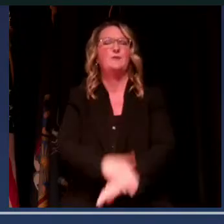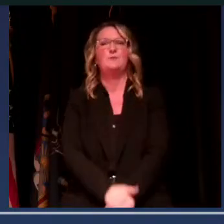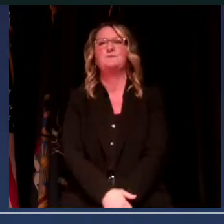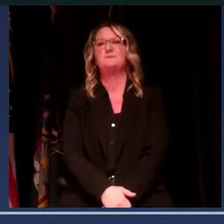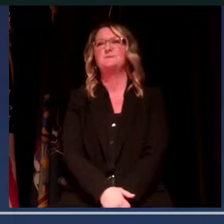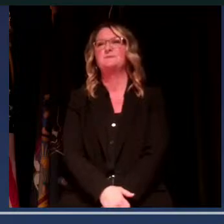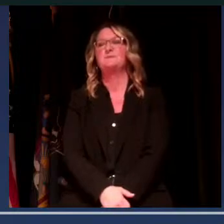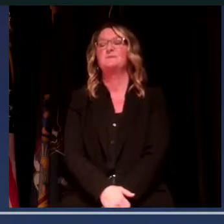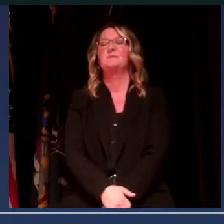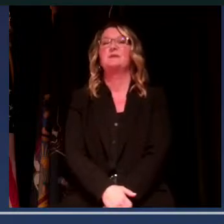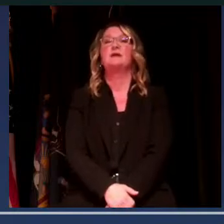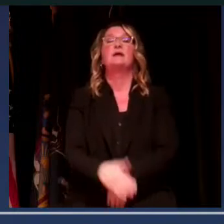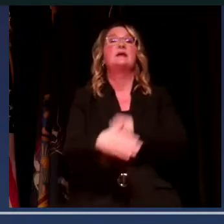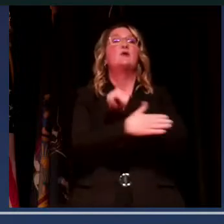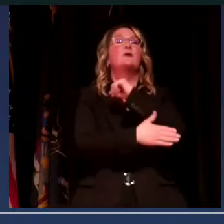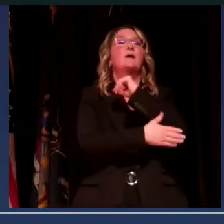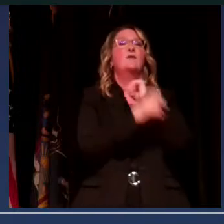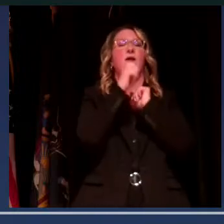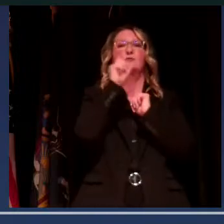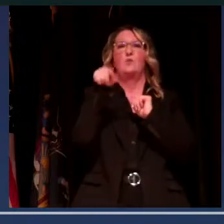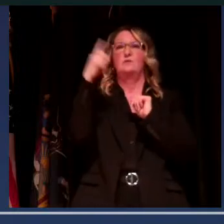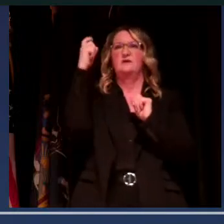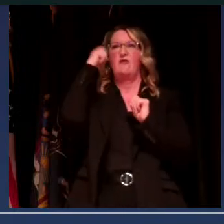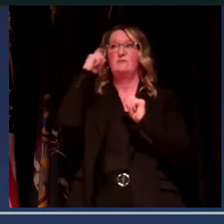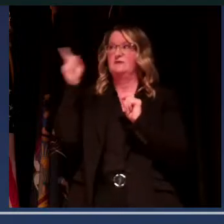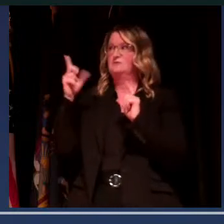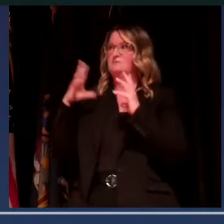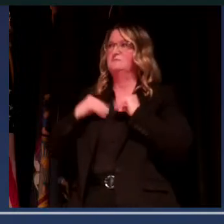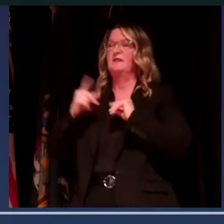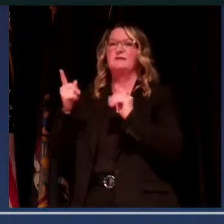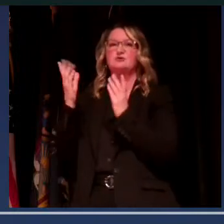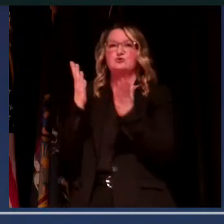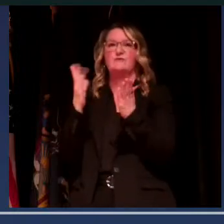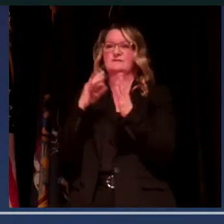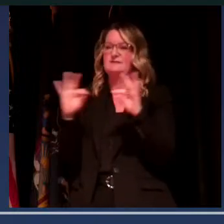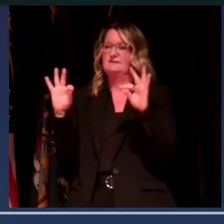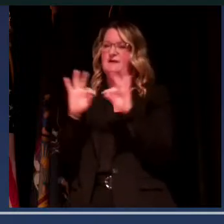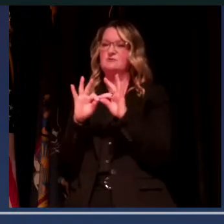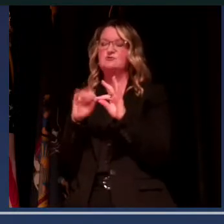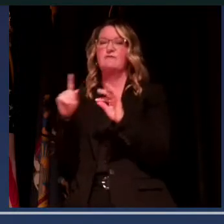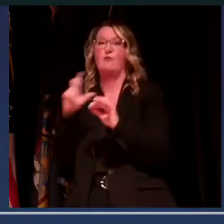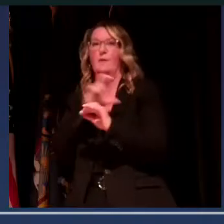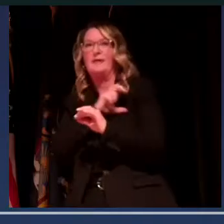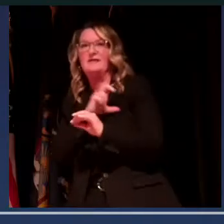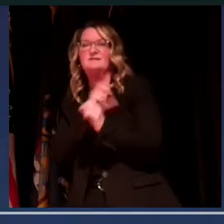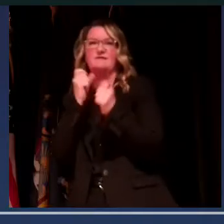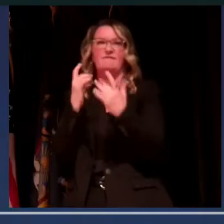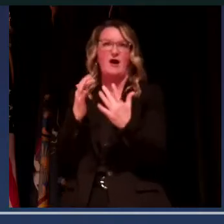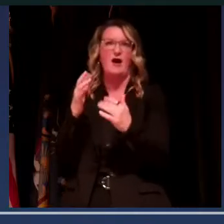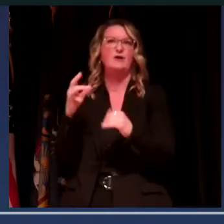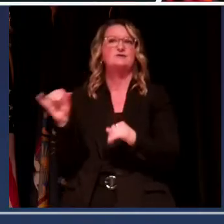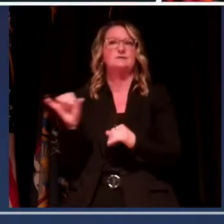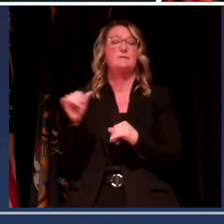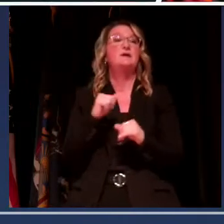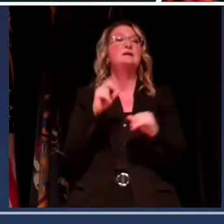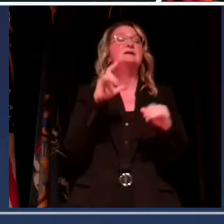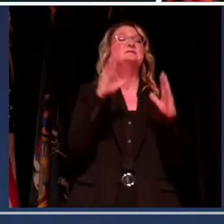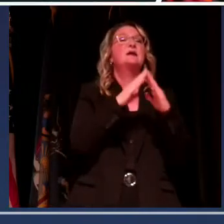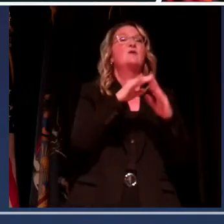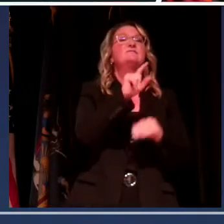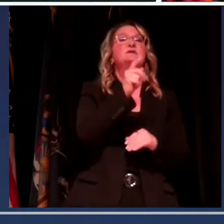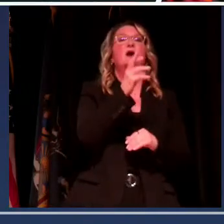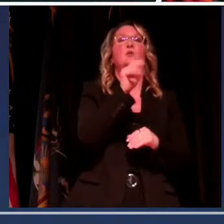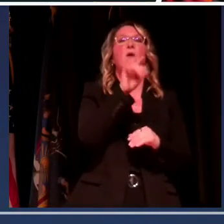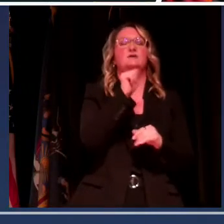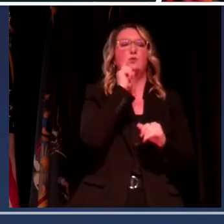Now, Erie County is not the only government to take it on this service, which is as essential as police and fire. The town of Tonawanda will be launching its own